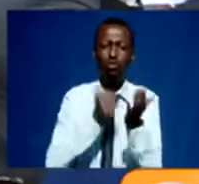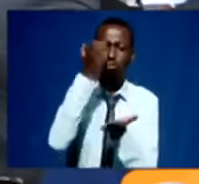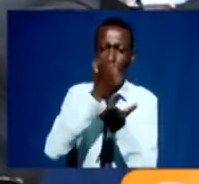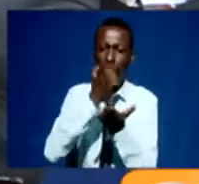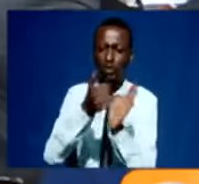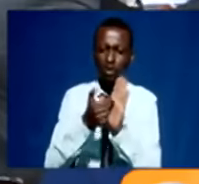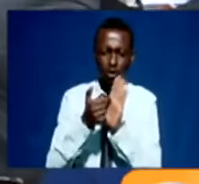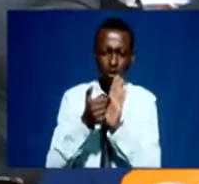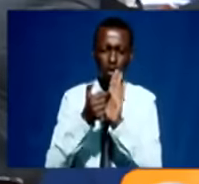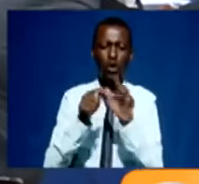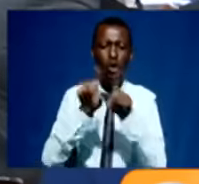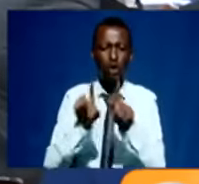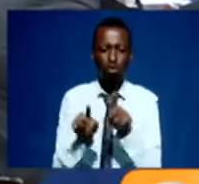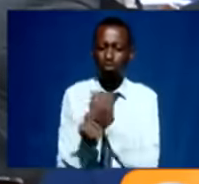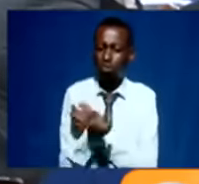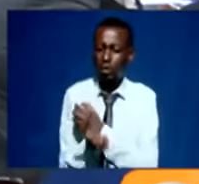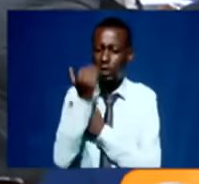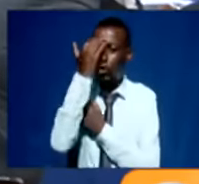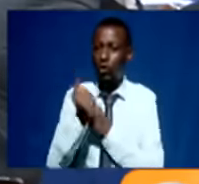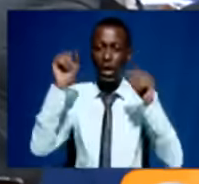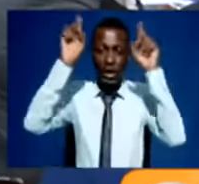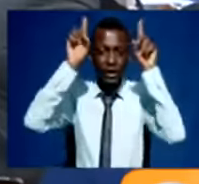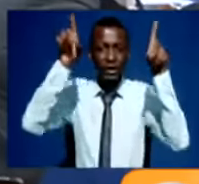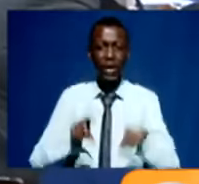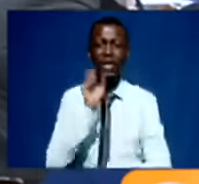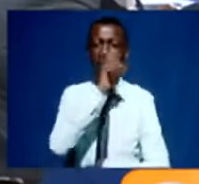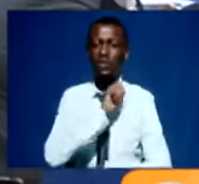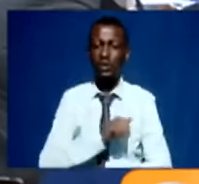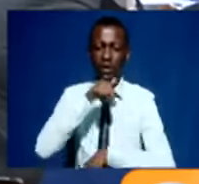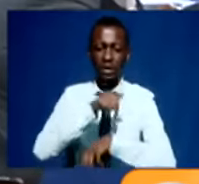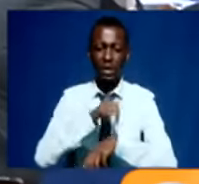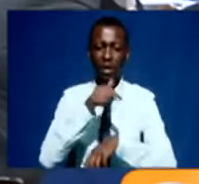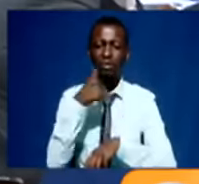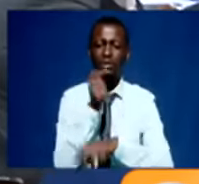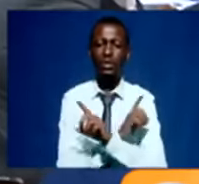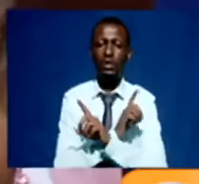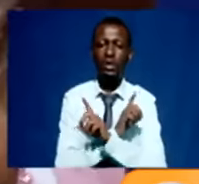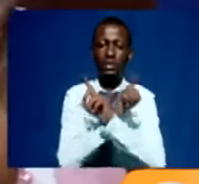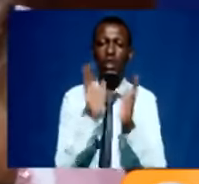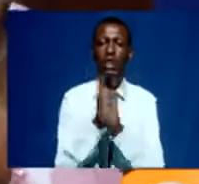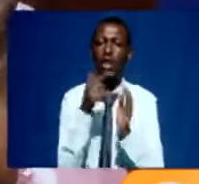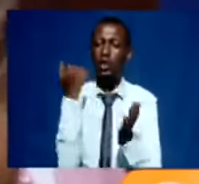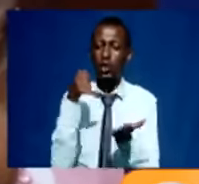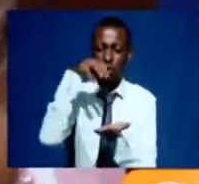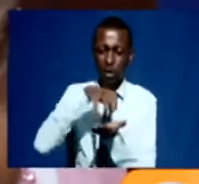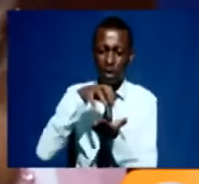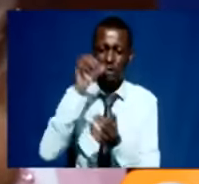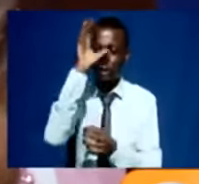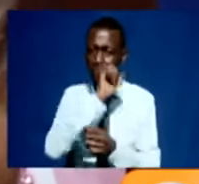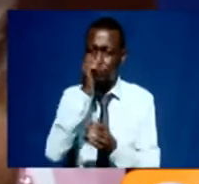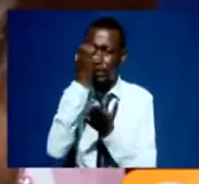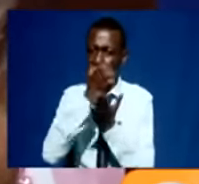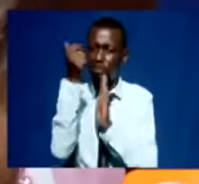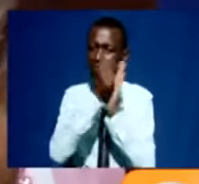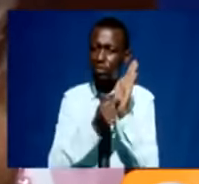also to explain why she arrived at the decisions she made. Even when the prosecution and the defense appeared to miss some aspects of the evidence,